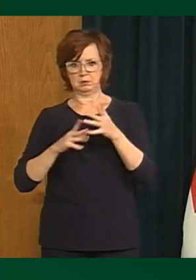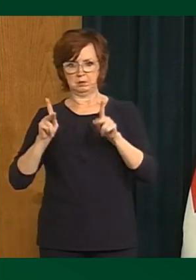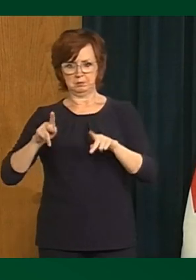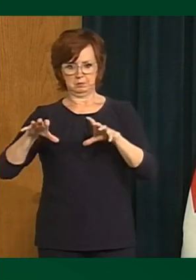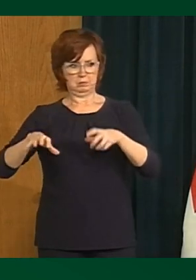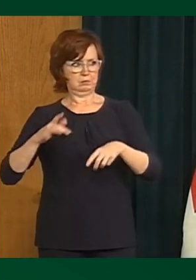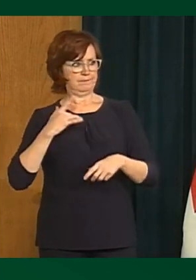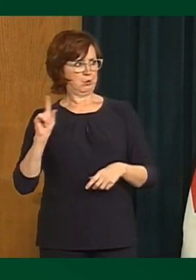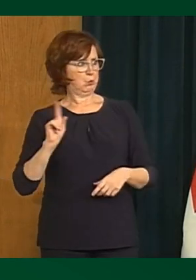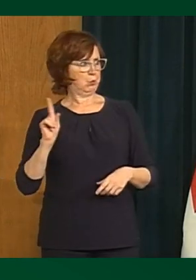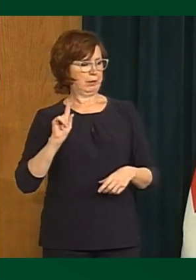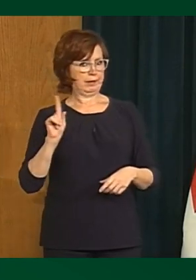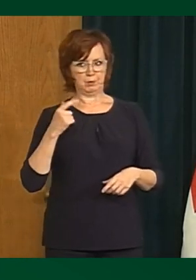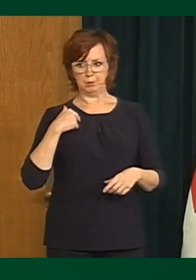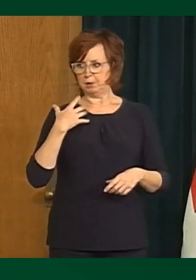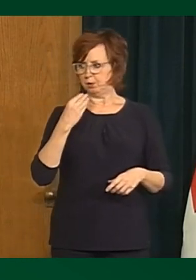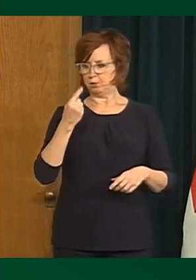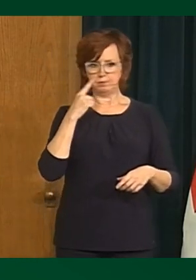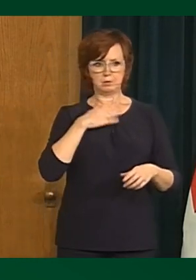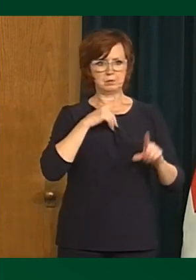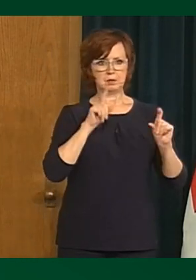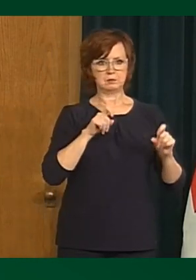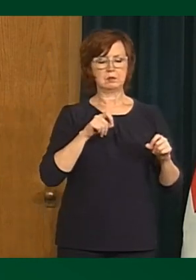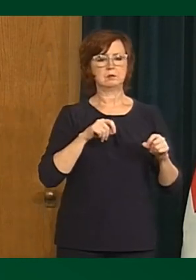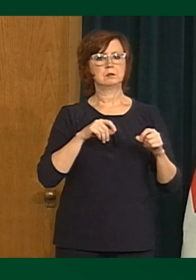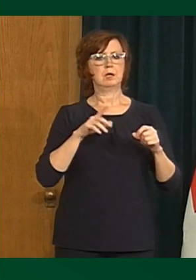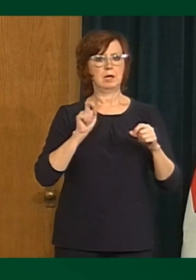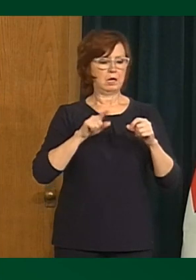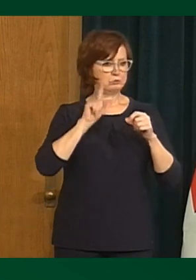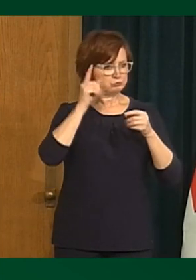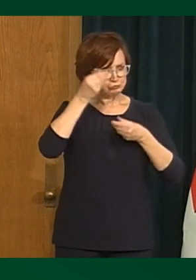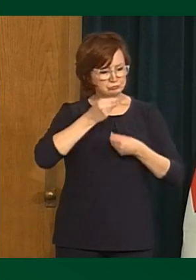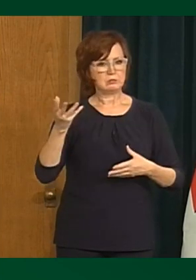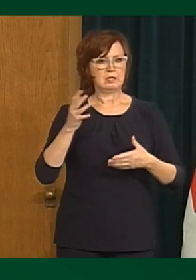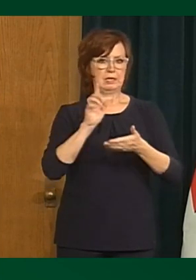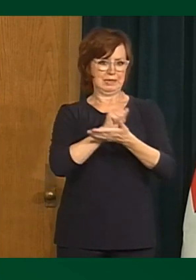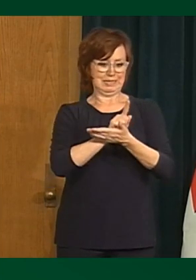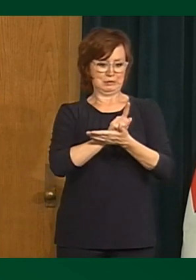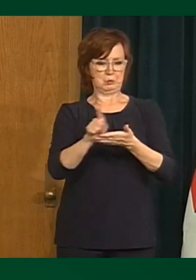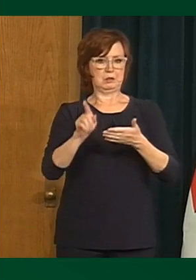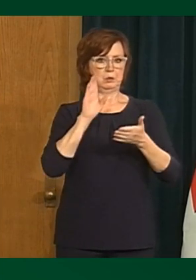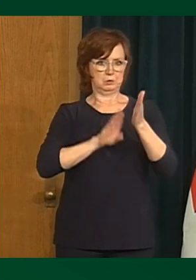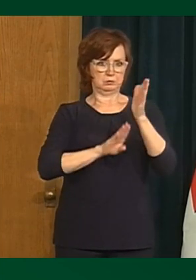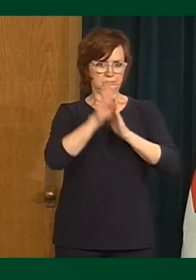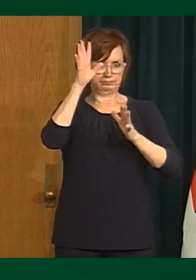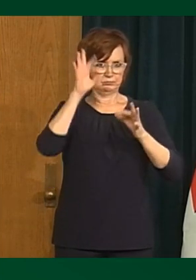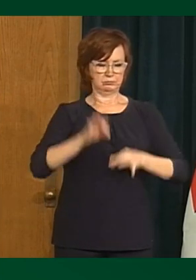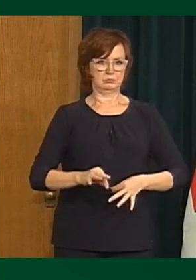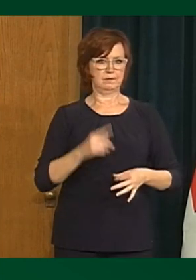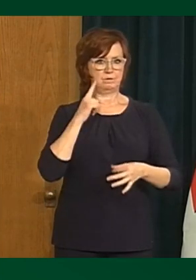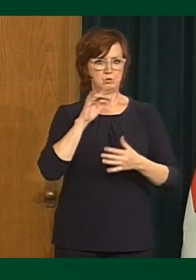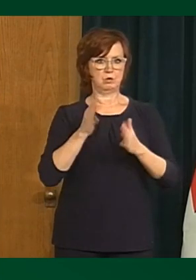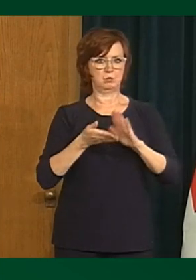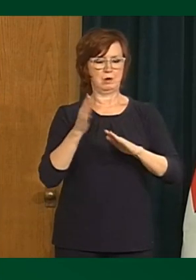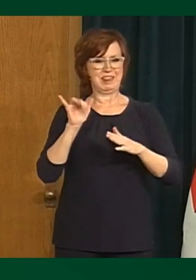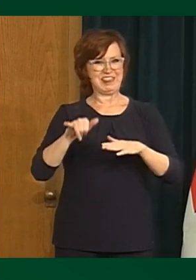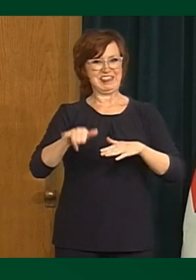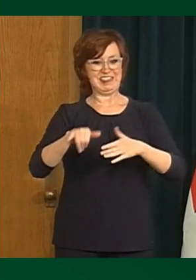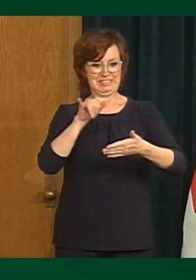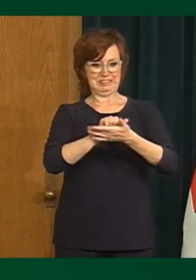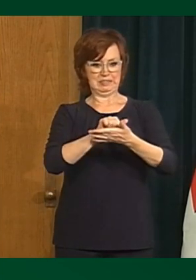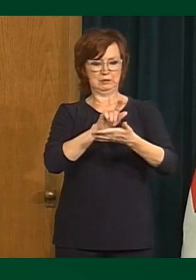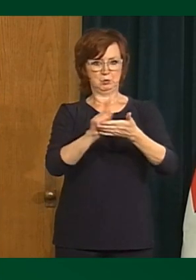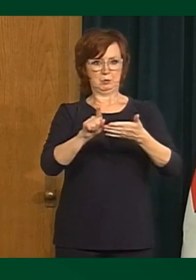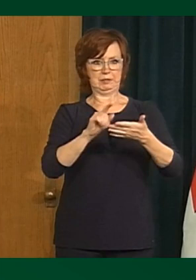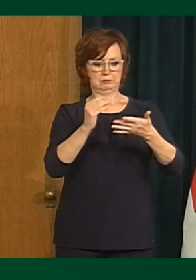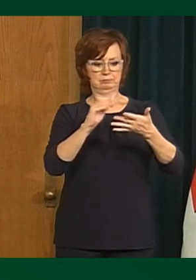their patients to get swabs and order those tests for them. But it'll evolve over this week and will be starting to be implemented as we have opened up the healthcare